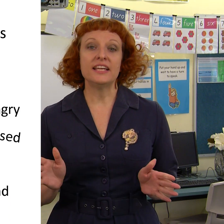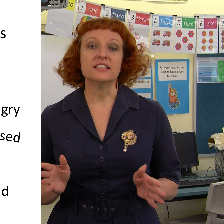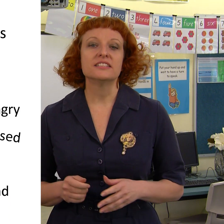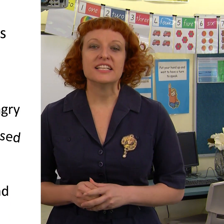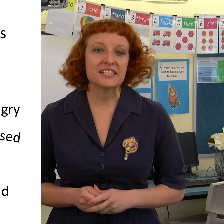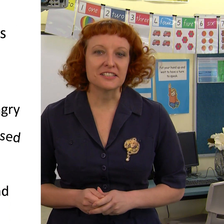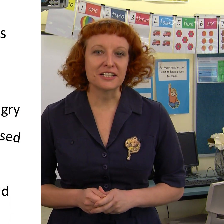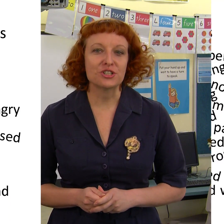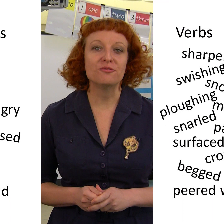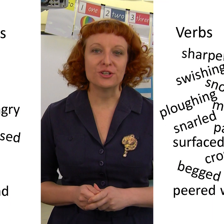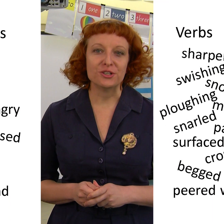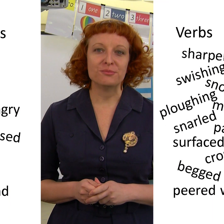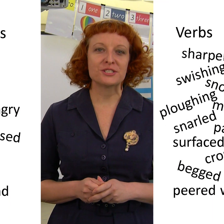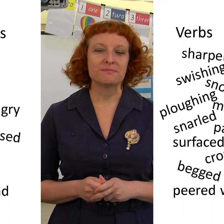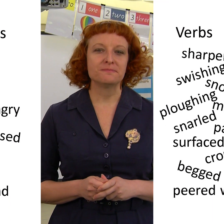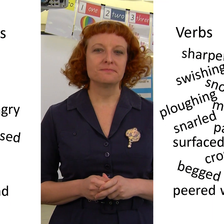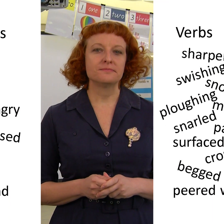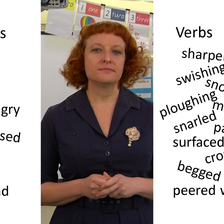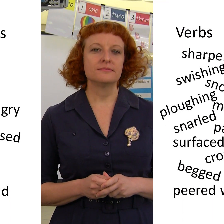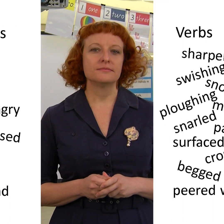And here is a selection of verbs.